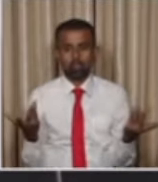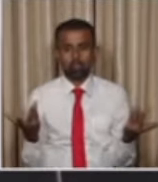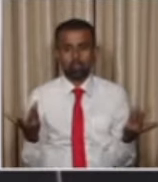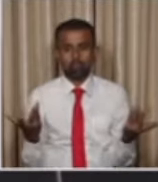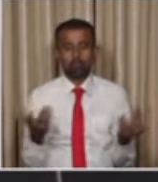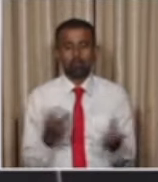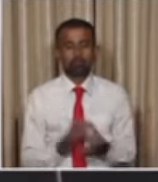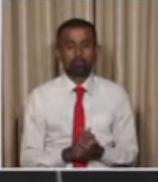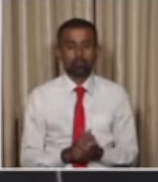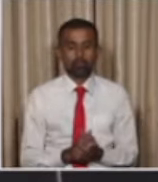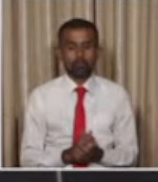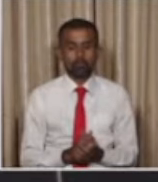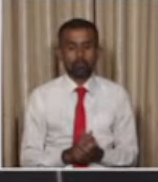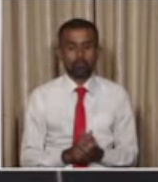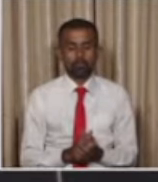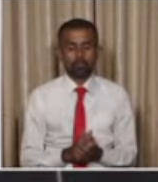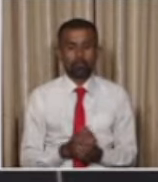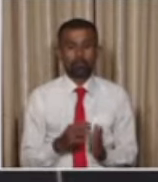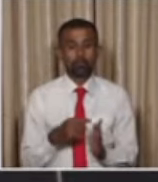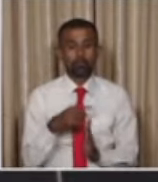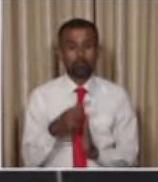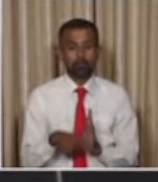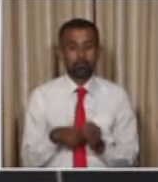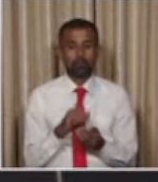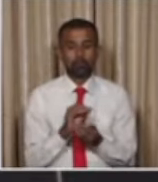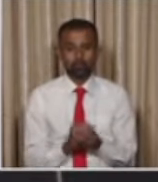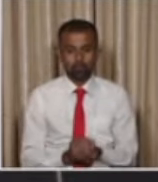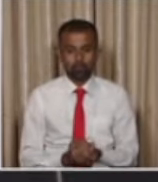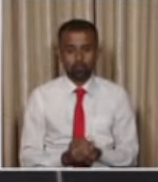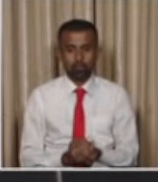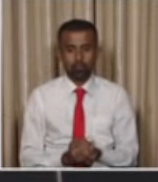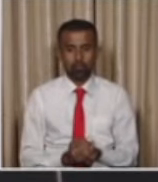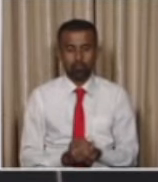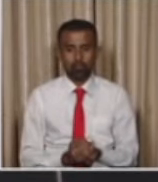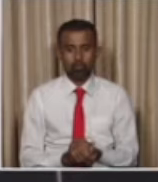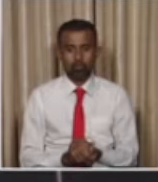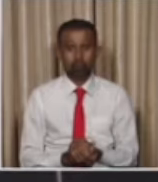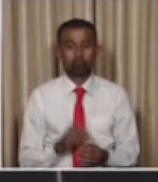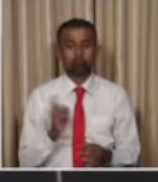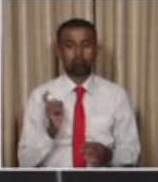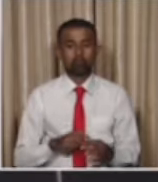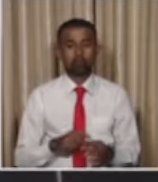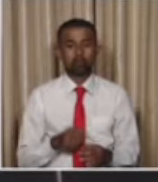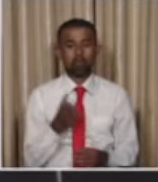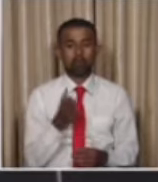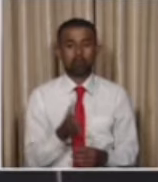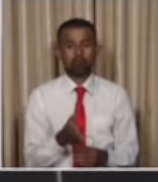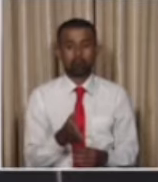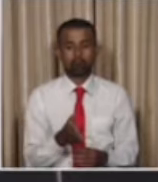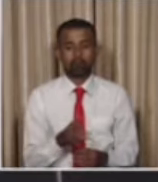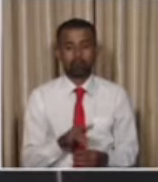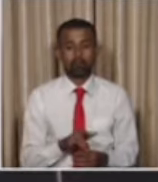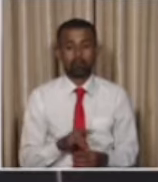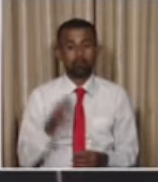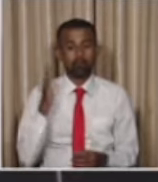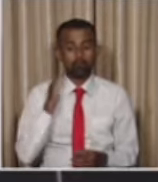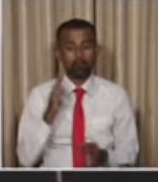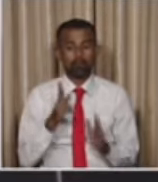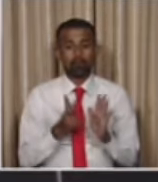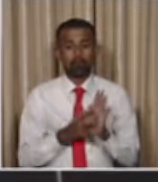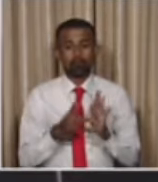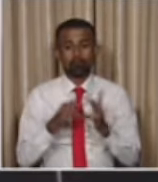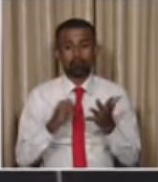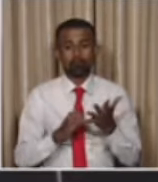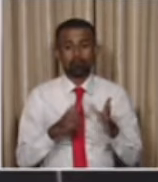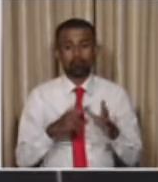defense is also being compromised. Is the foreigners are handling visa approvals, right? In added to that, Honorable Member, your time